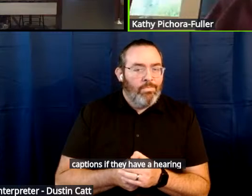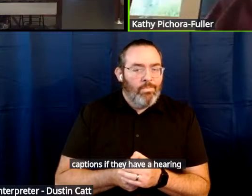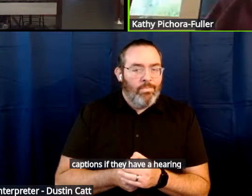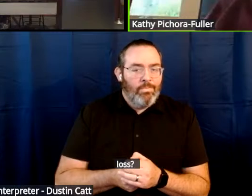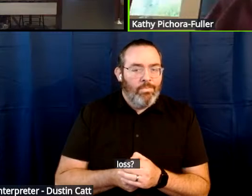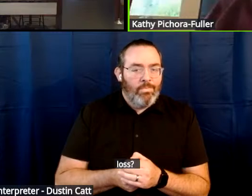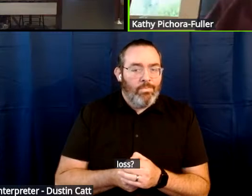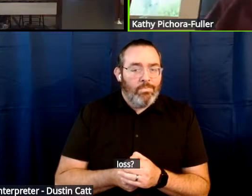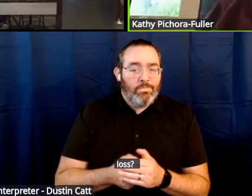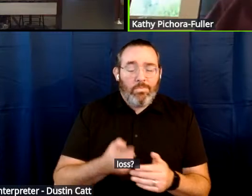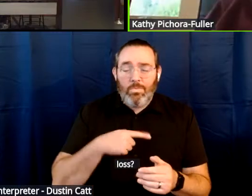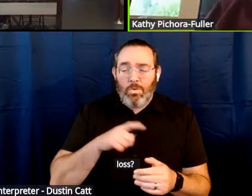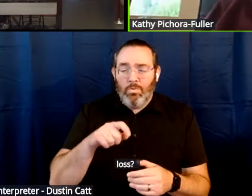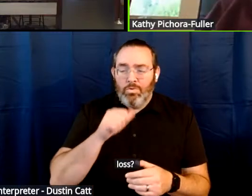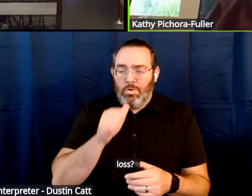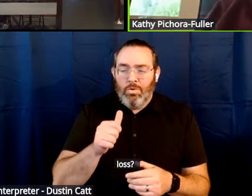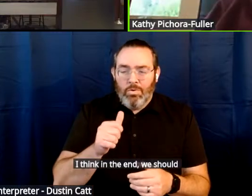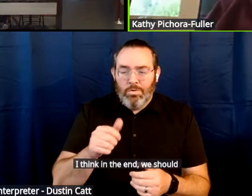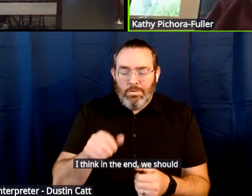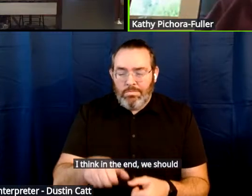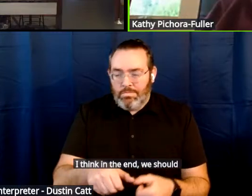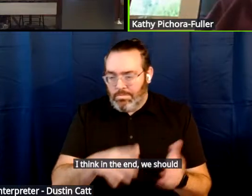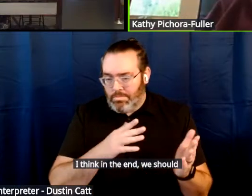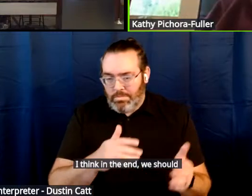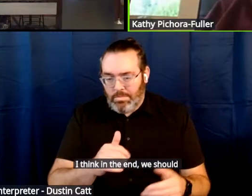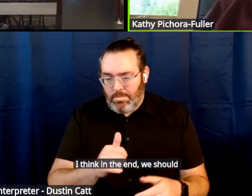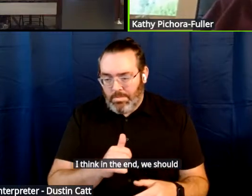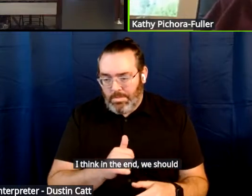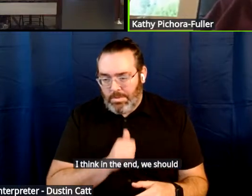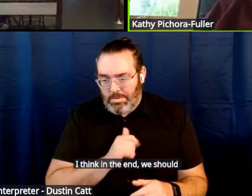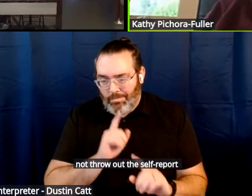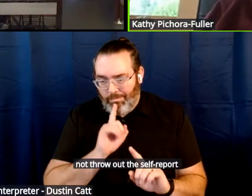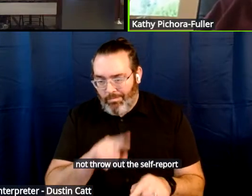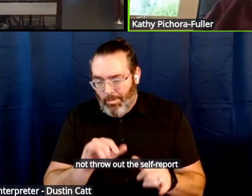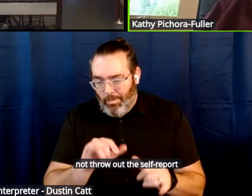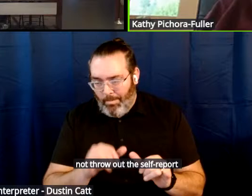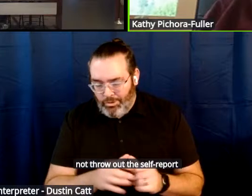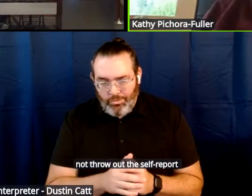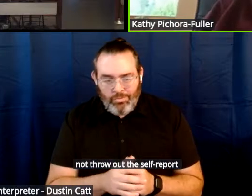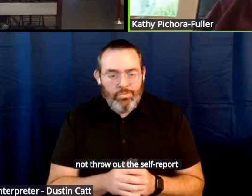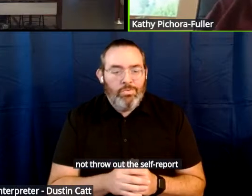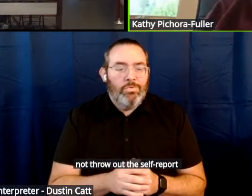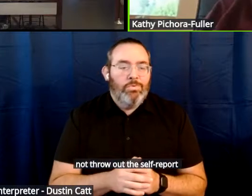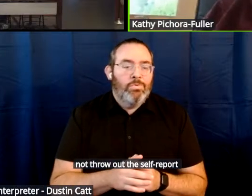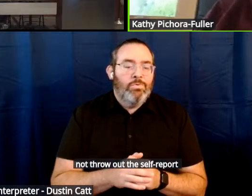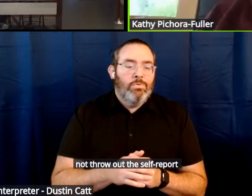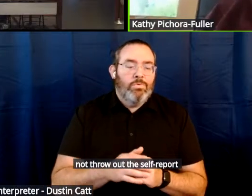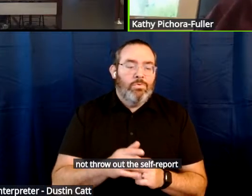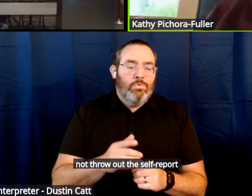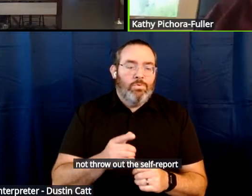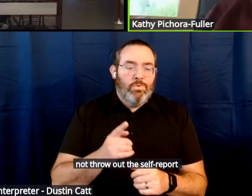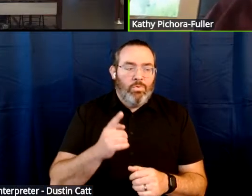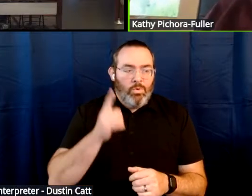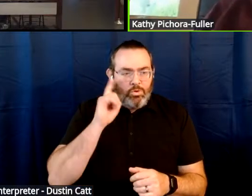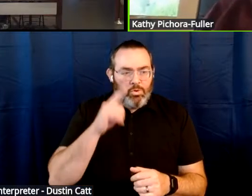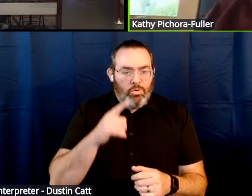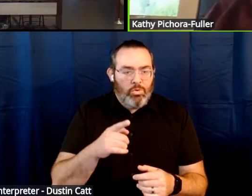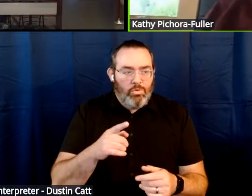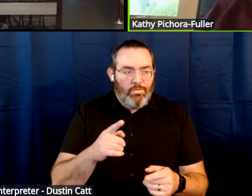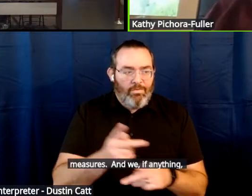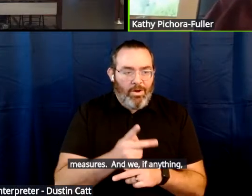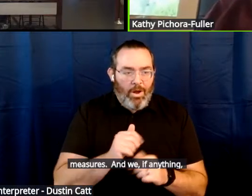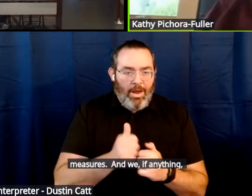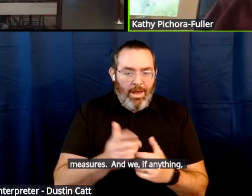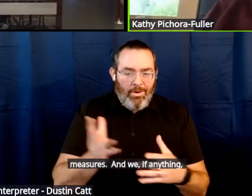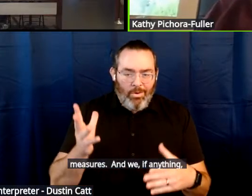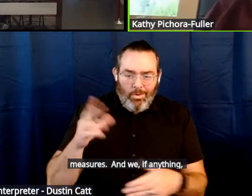we should not throw out the self-report measures, and we, if anything, should think about contextualizing them. In some of the